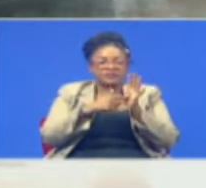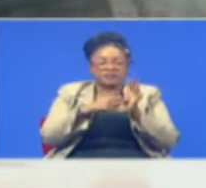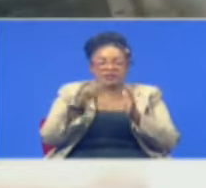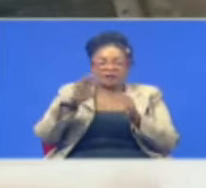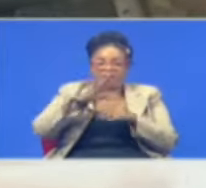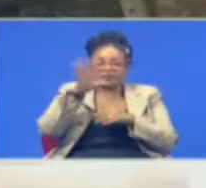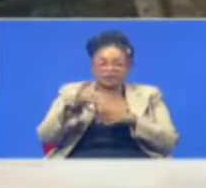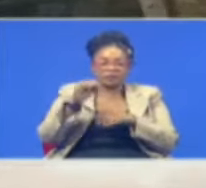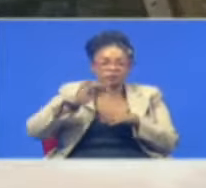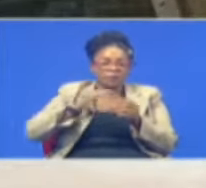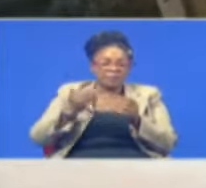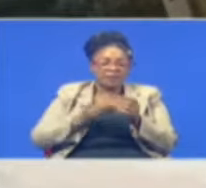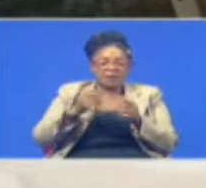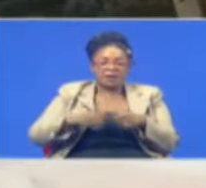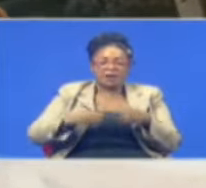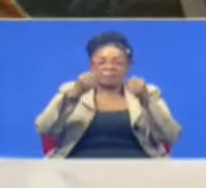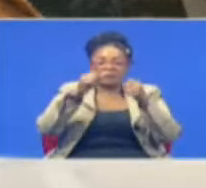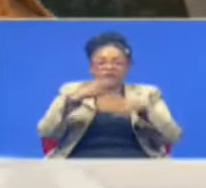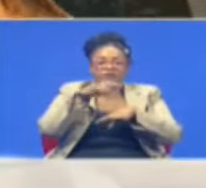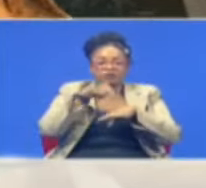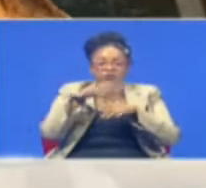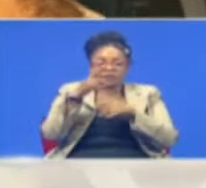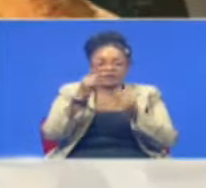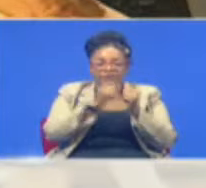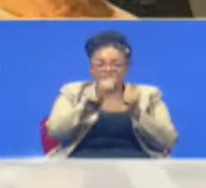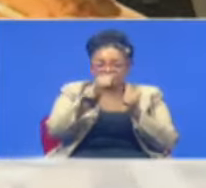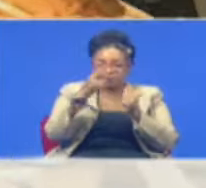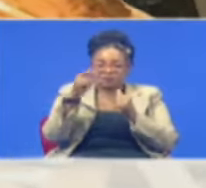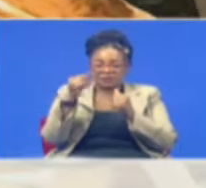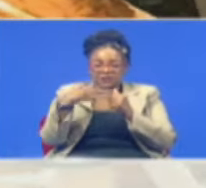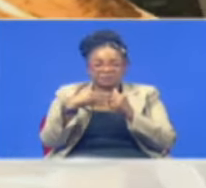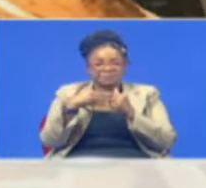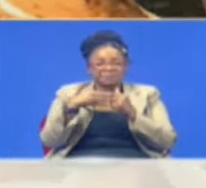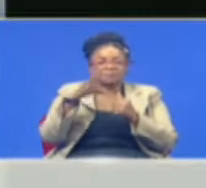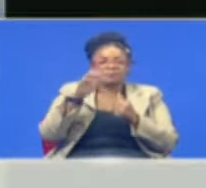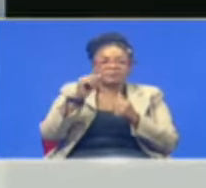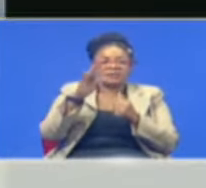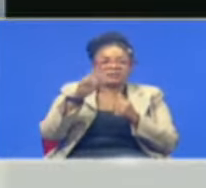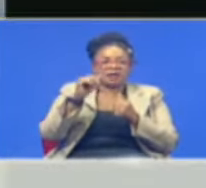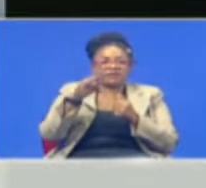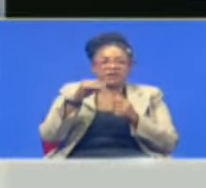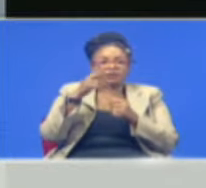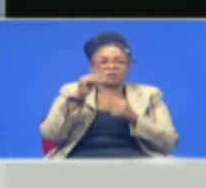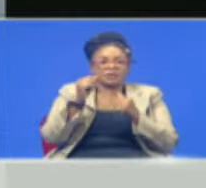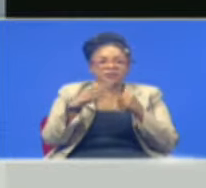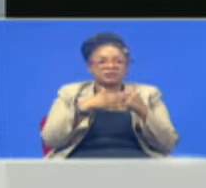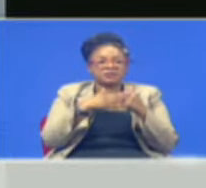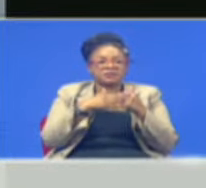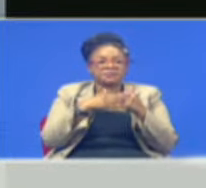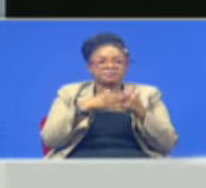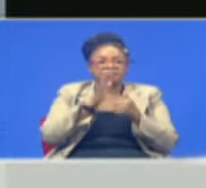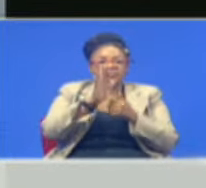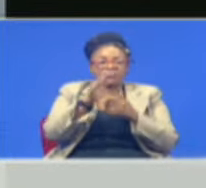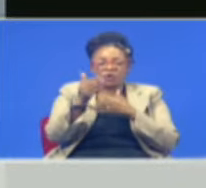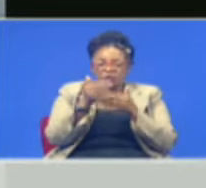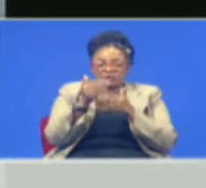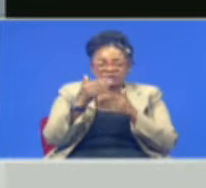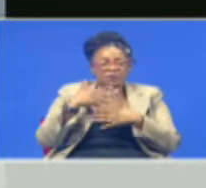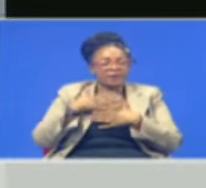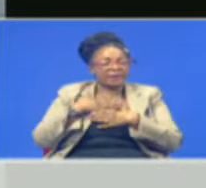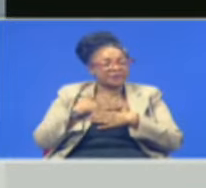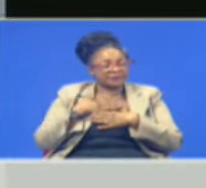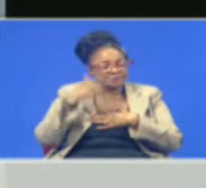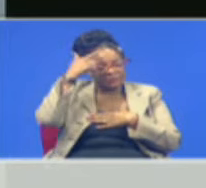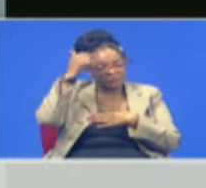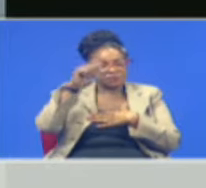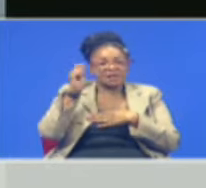in 2016 and 2018. However, the Sekafa contest in 2019 is the closest to her heart because Kenya